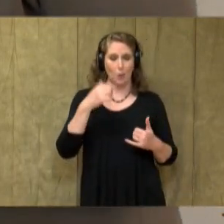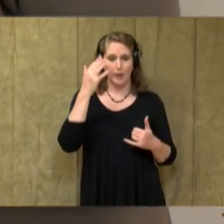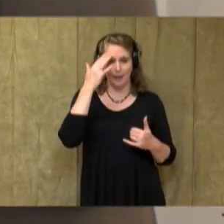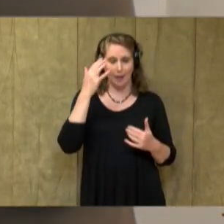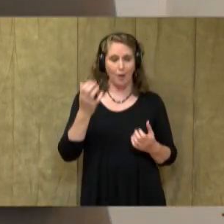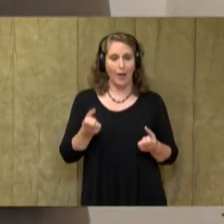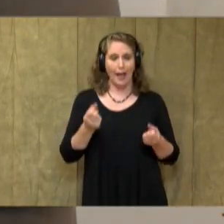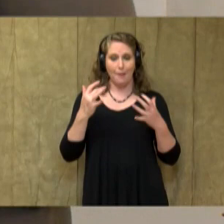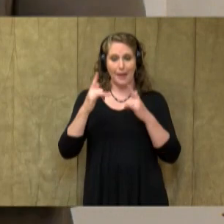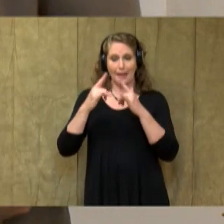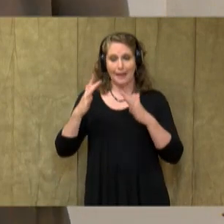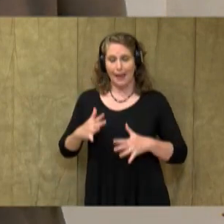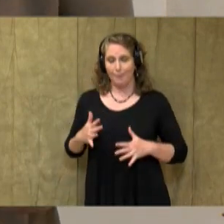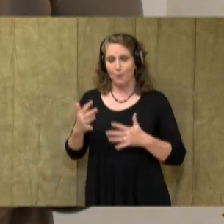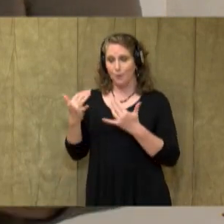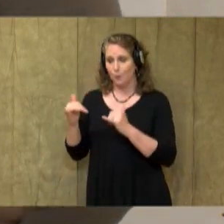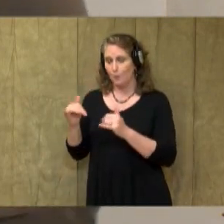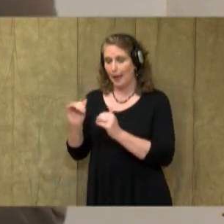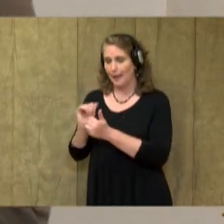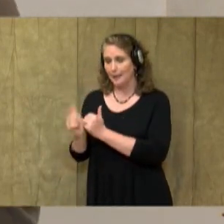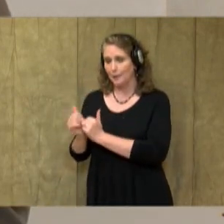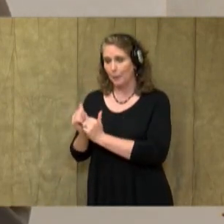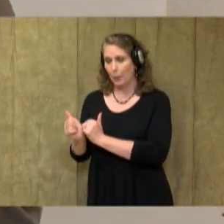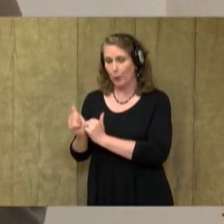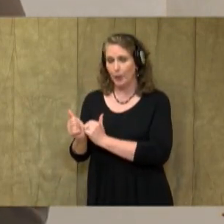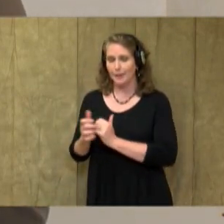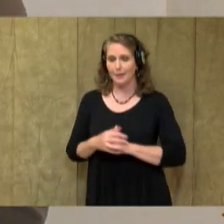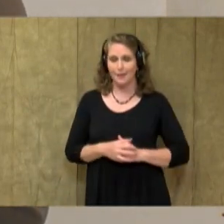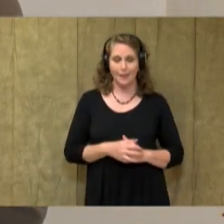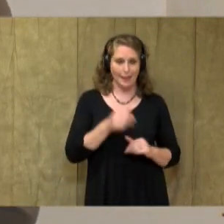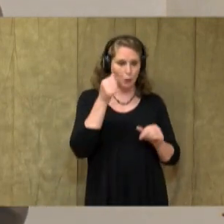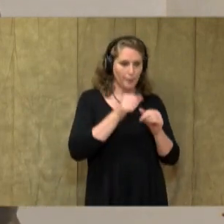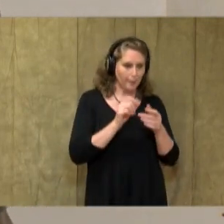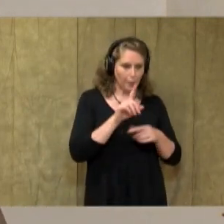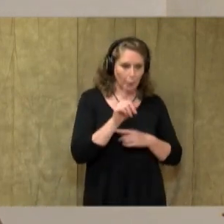how many campers. Let's remember what our problem was.